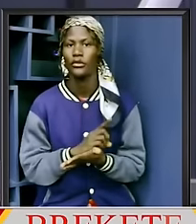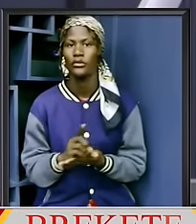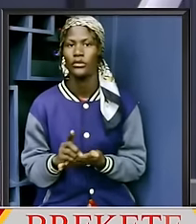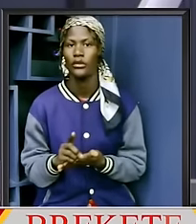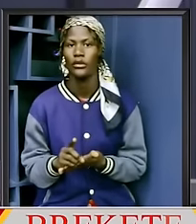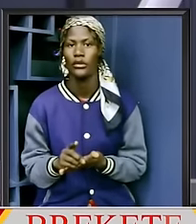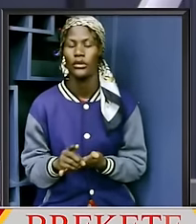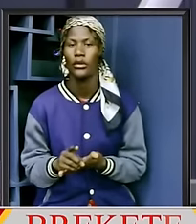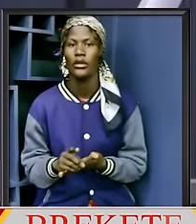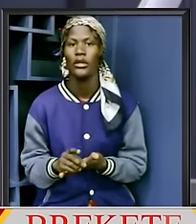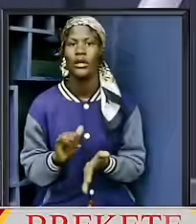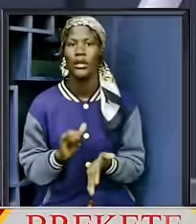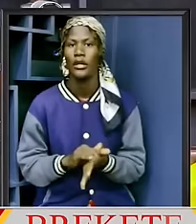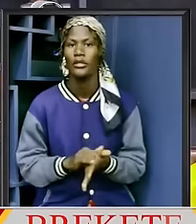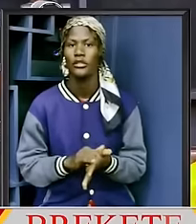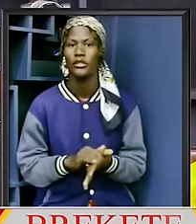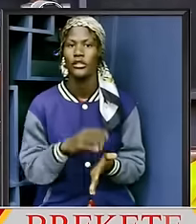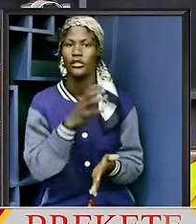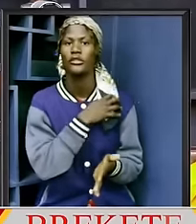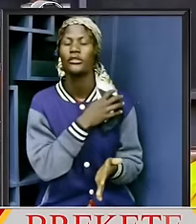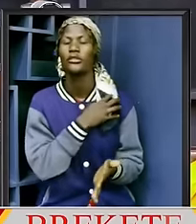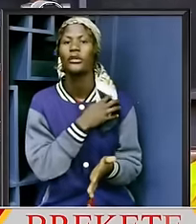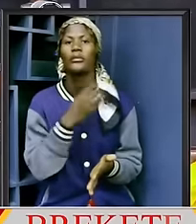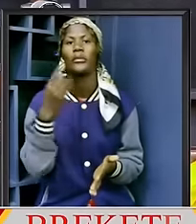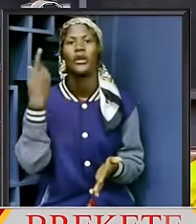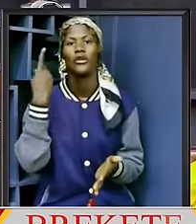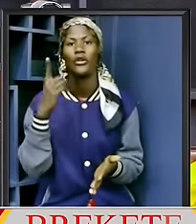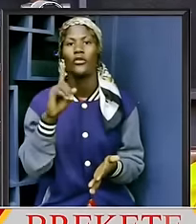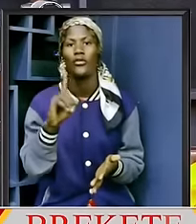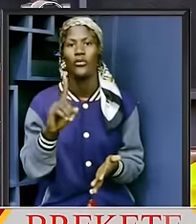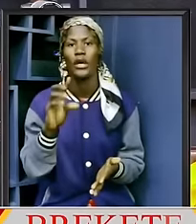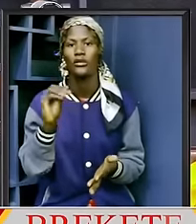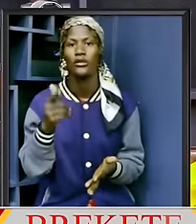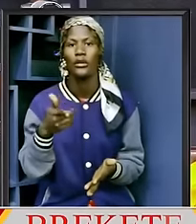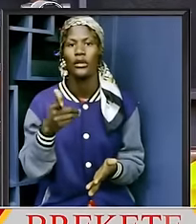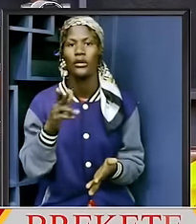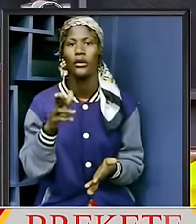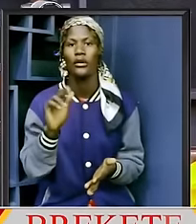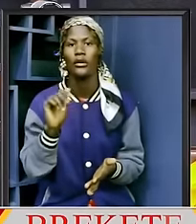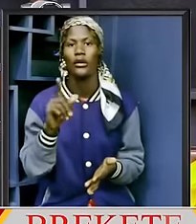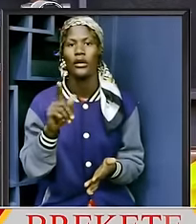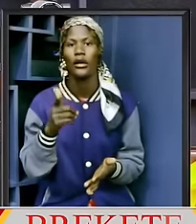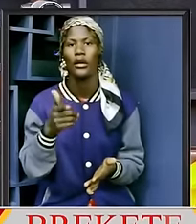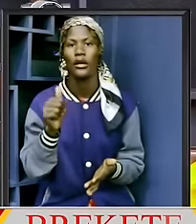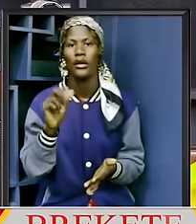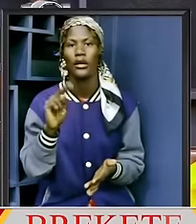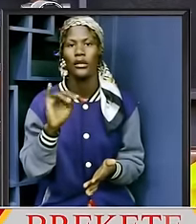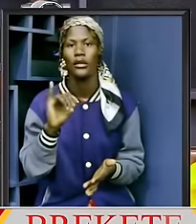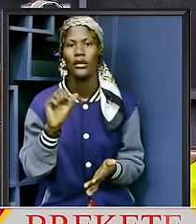where the chairman of one organization